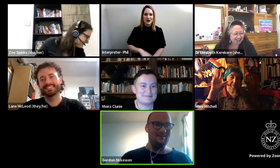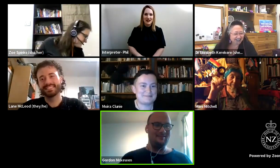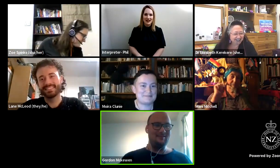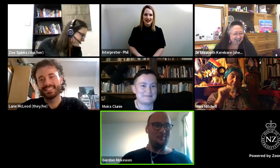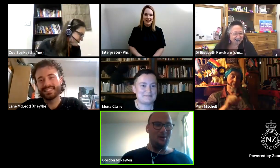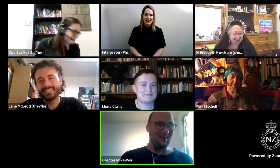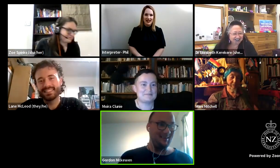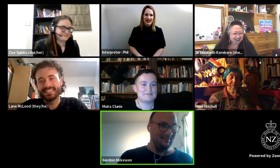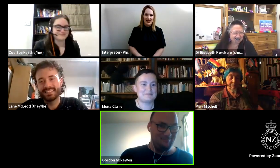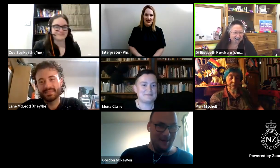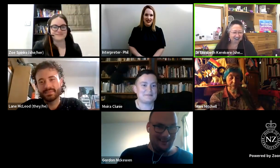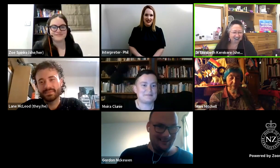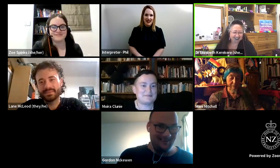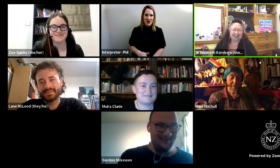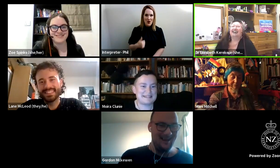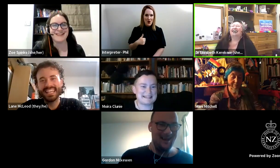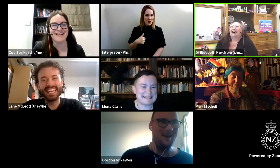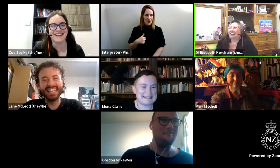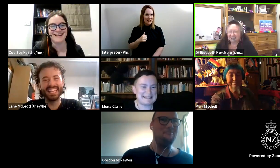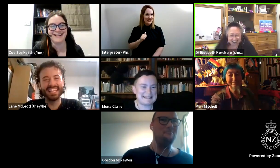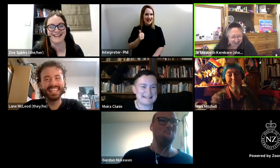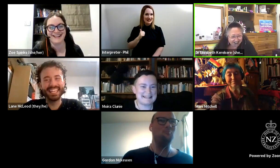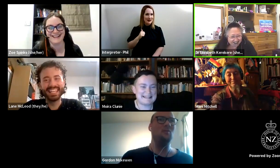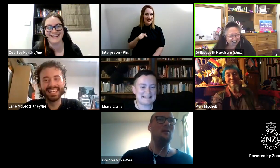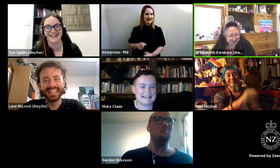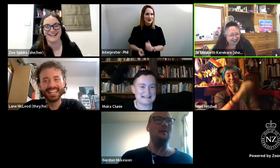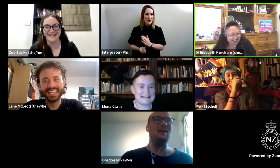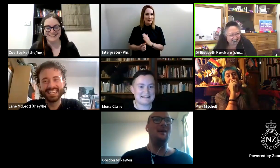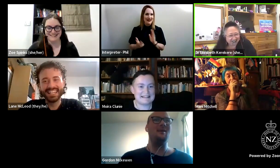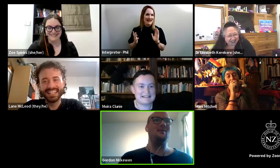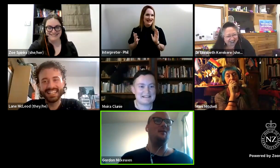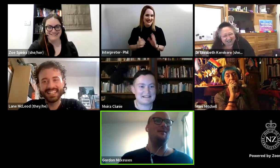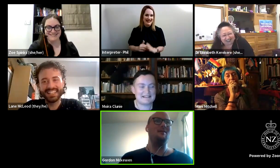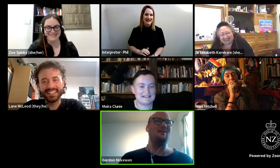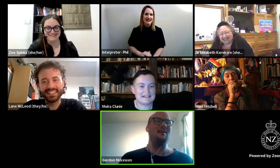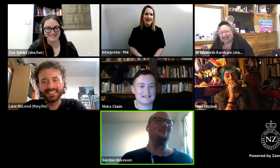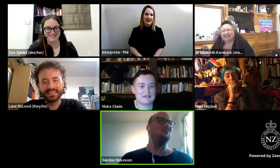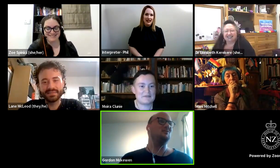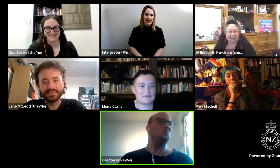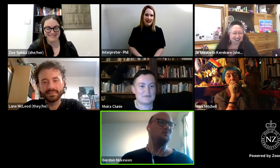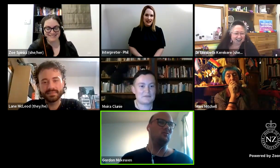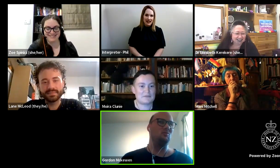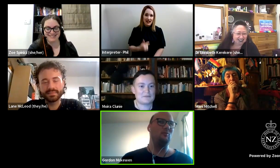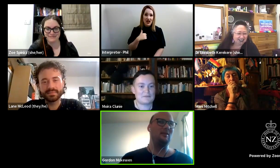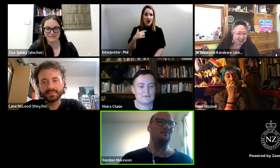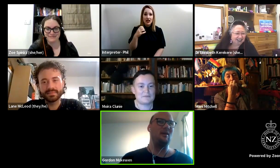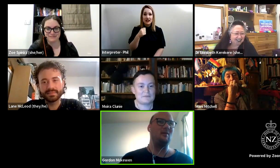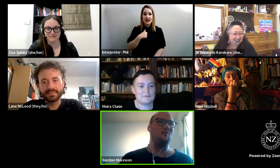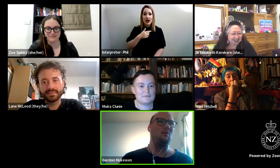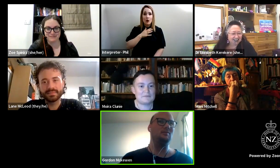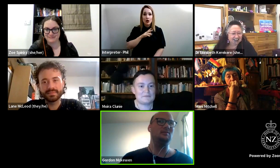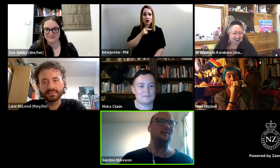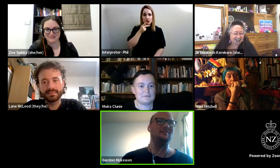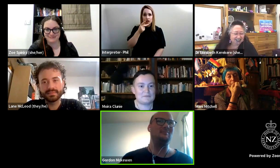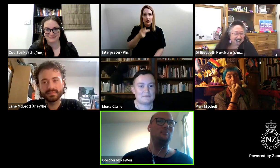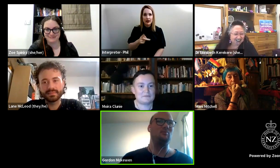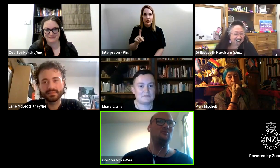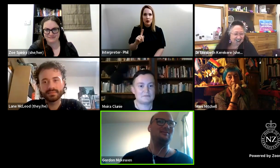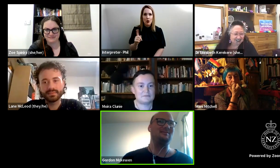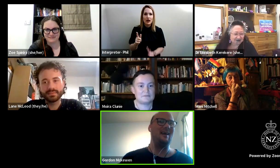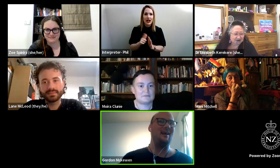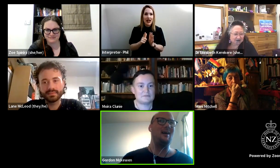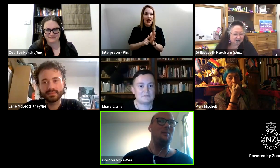This is somewhat unexpected. But yeah, I guess I just want to reiterate what